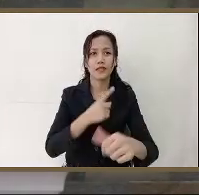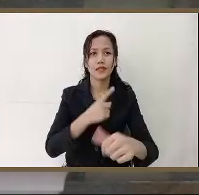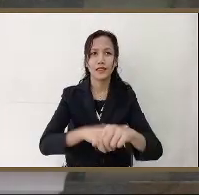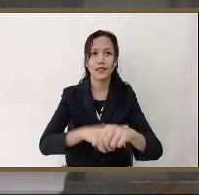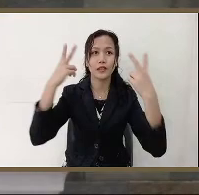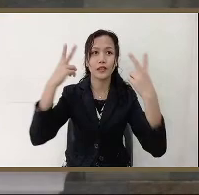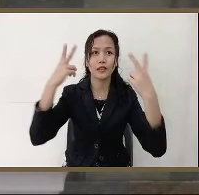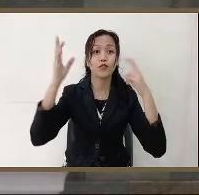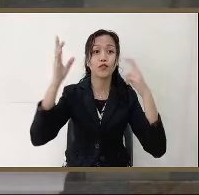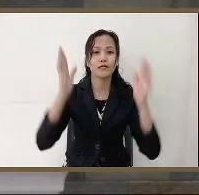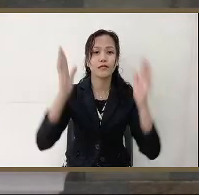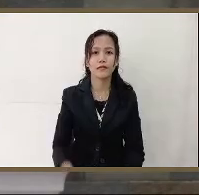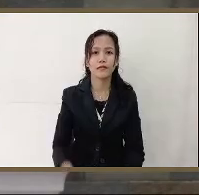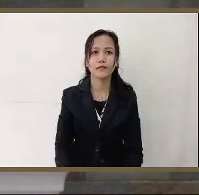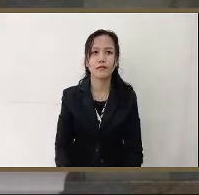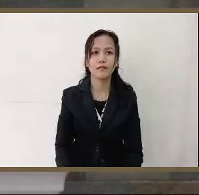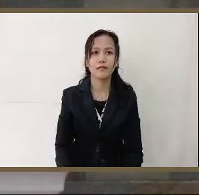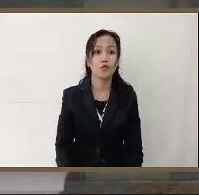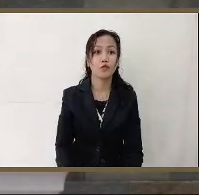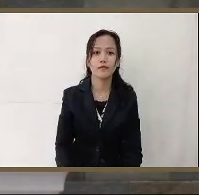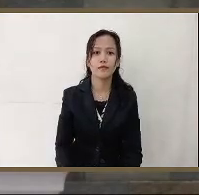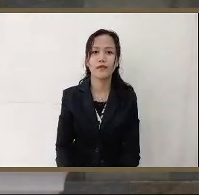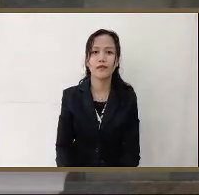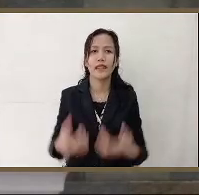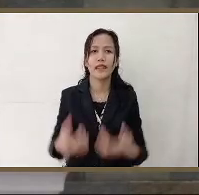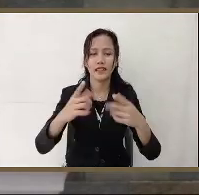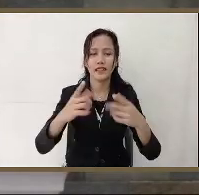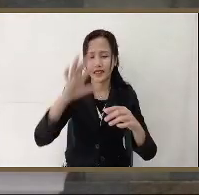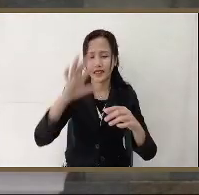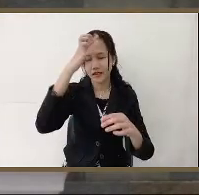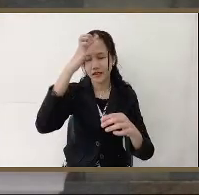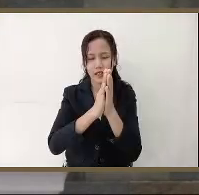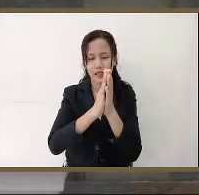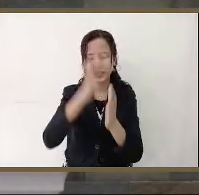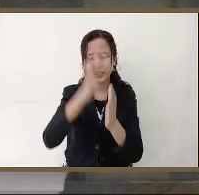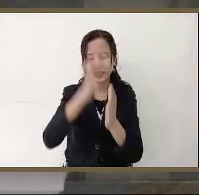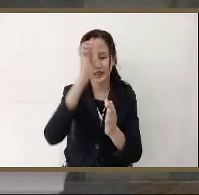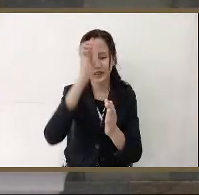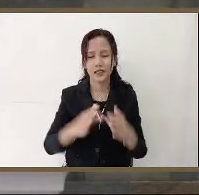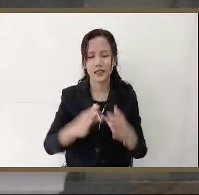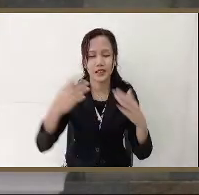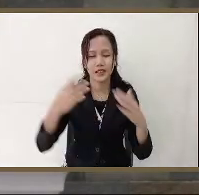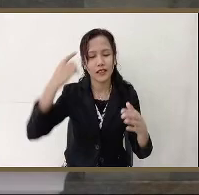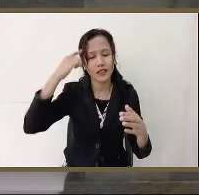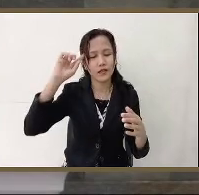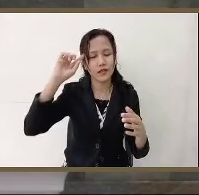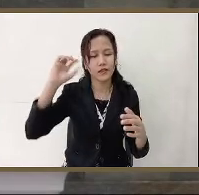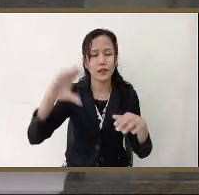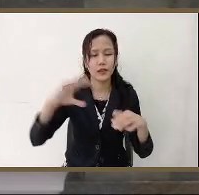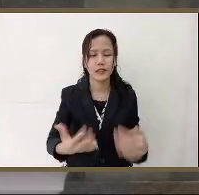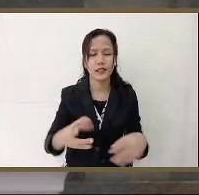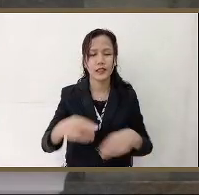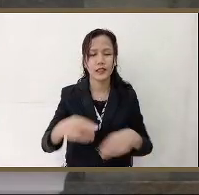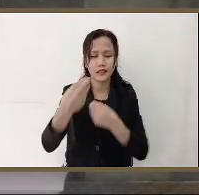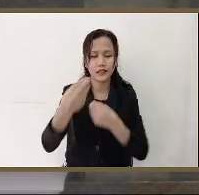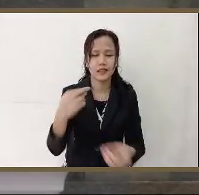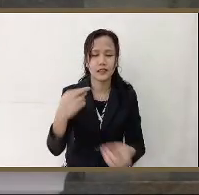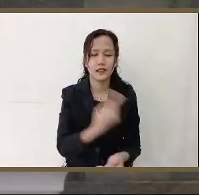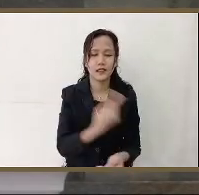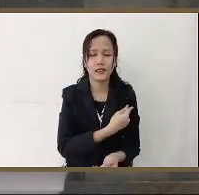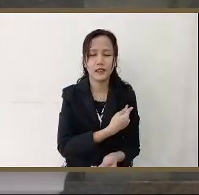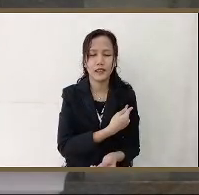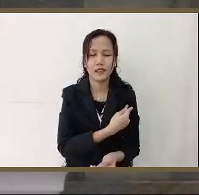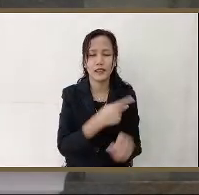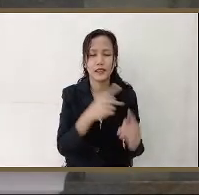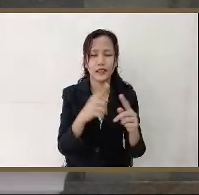Let's pray. Heavenly Father, thank you, O God, for these details that you have given to us about your word and specifically in the book